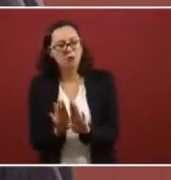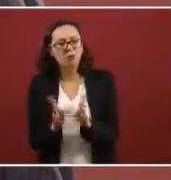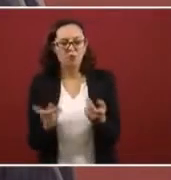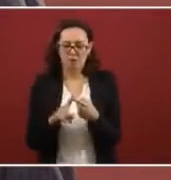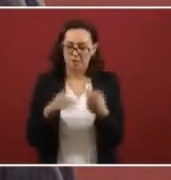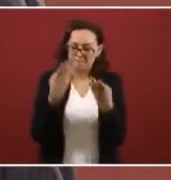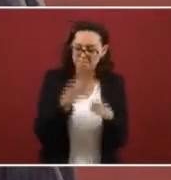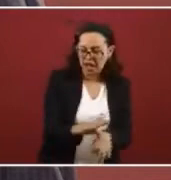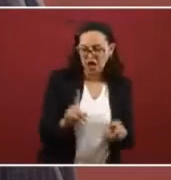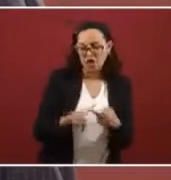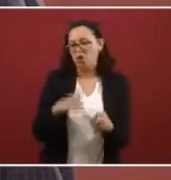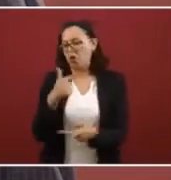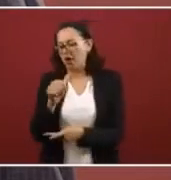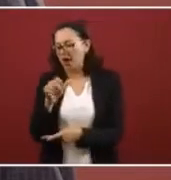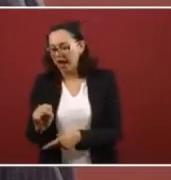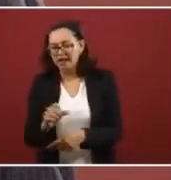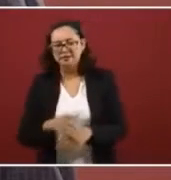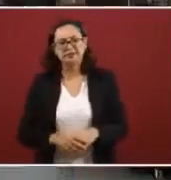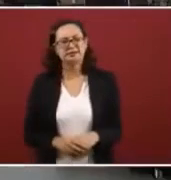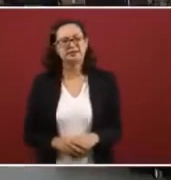like gas